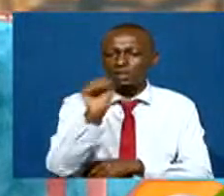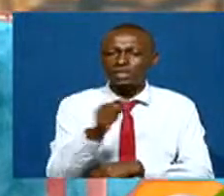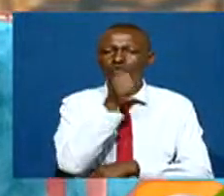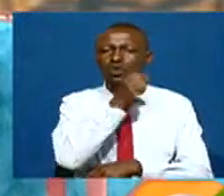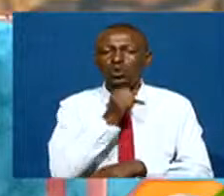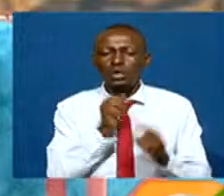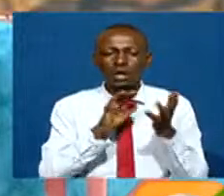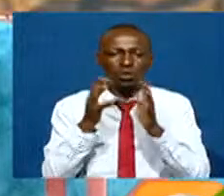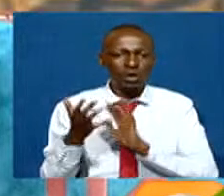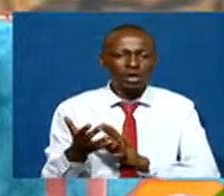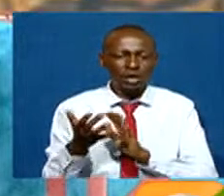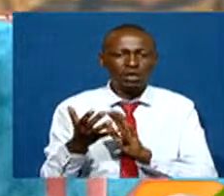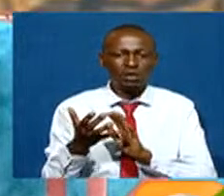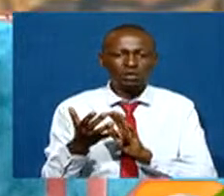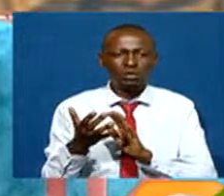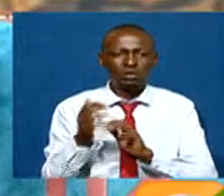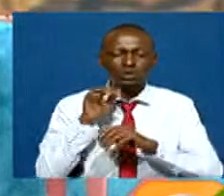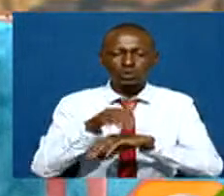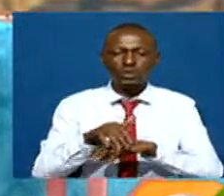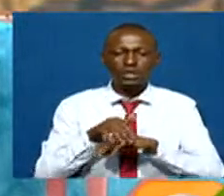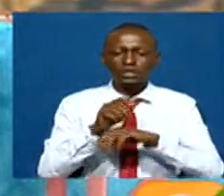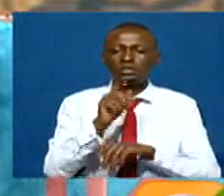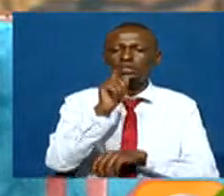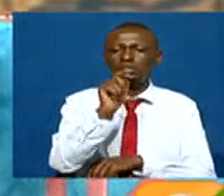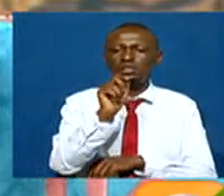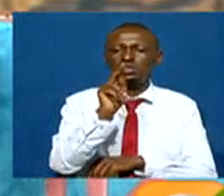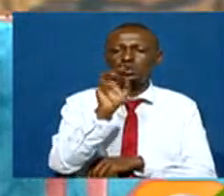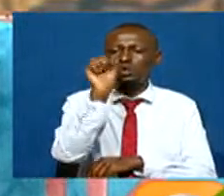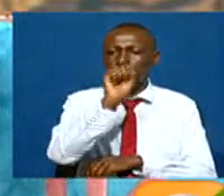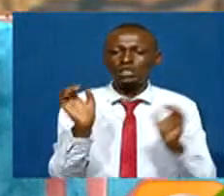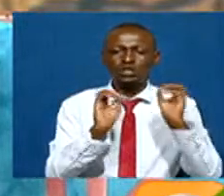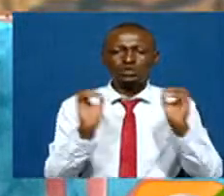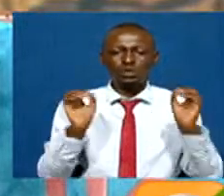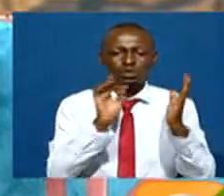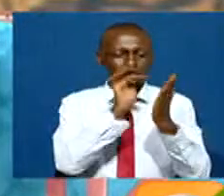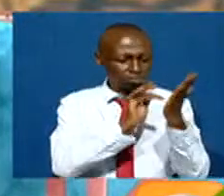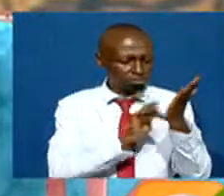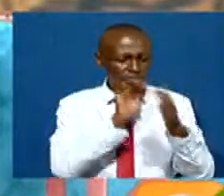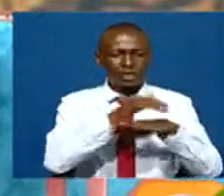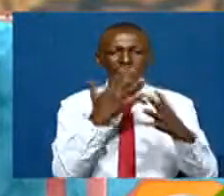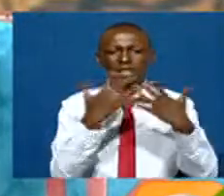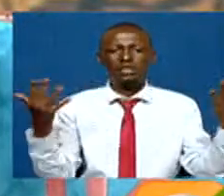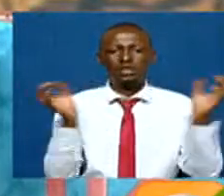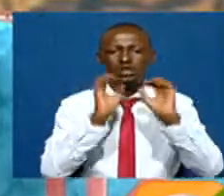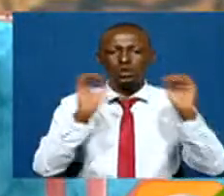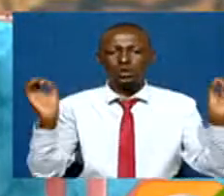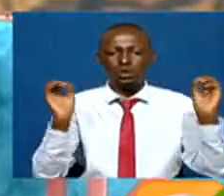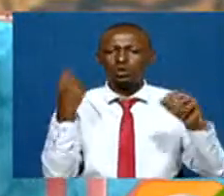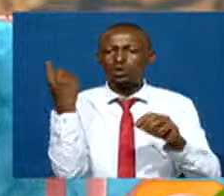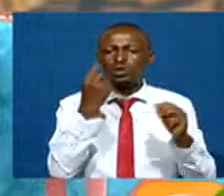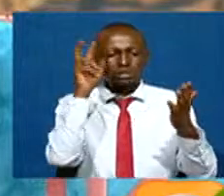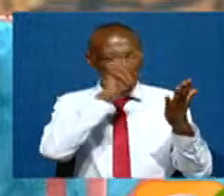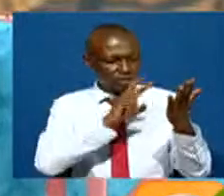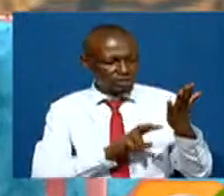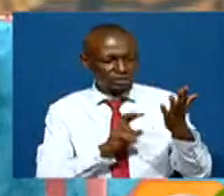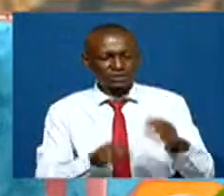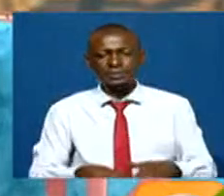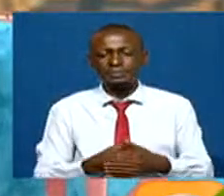reason is simple. You are not receiving any tokens. Right. And so there is no key that you are receiving. It's just a question of reading and you being